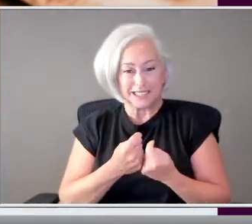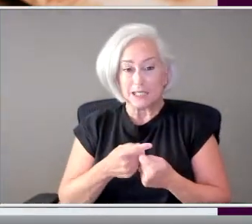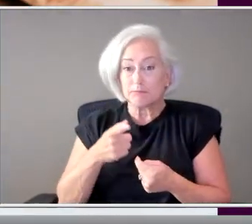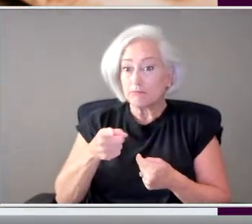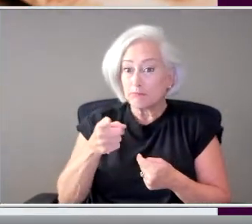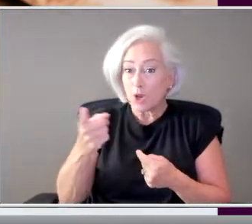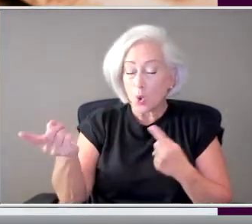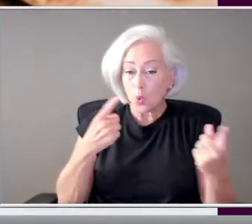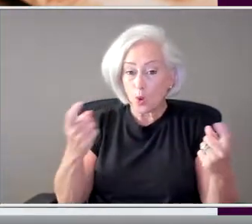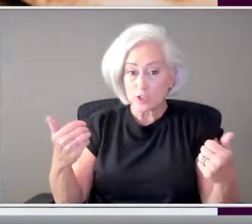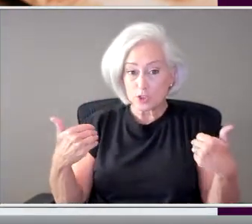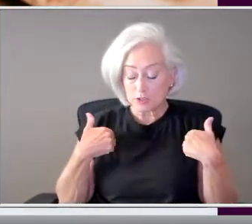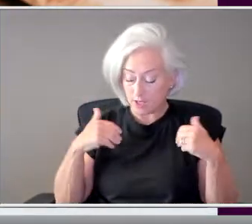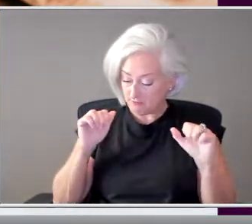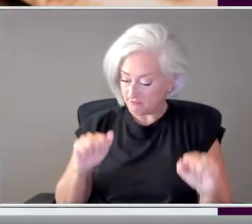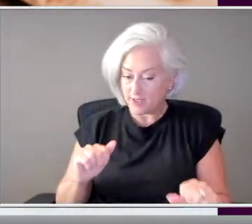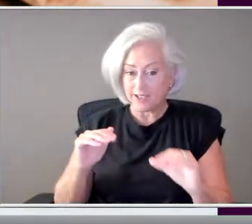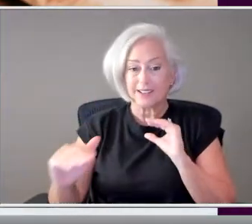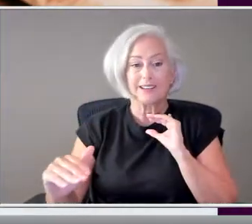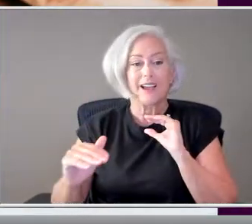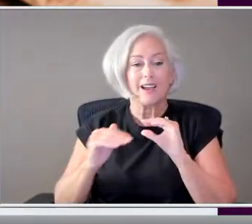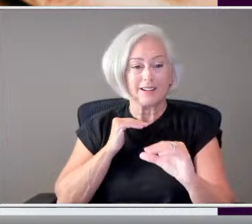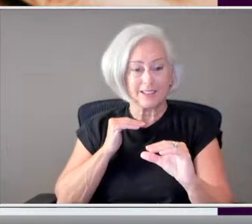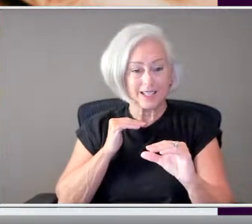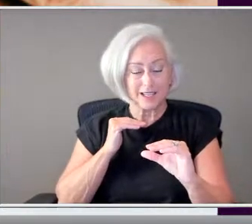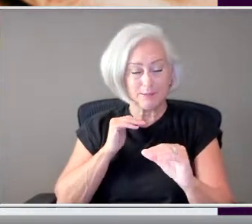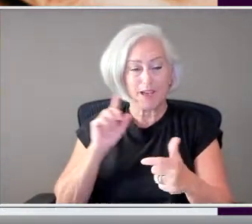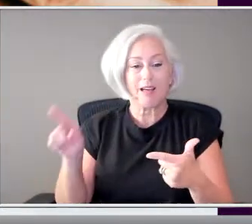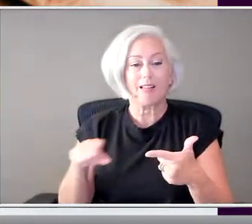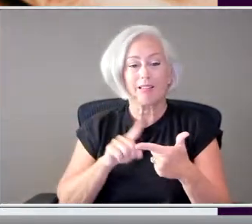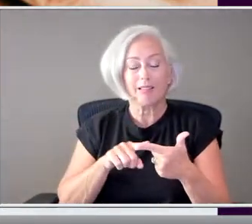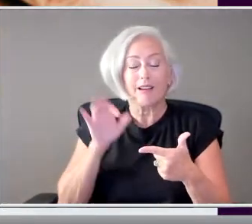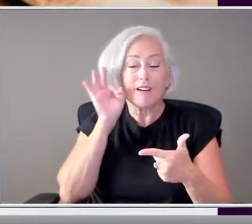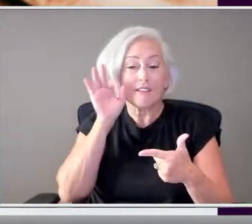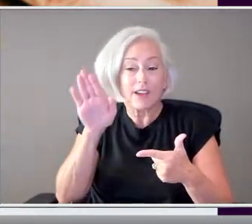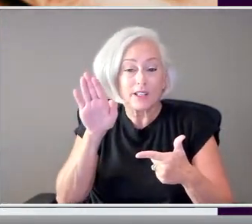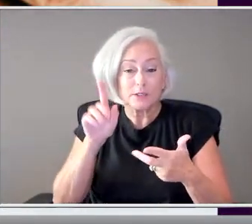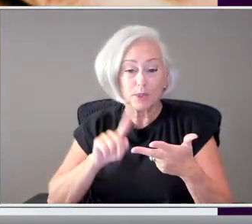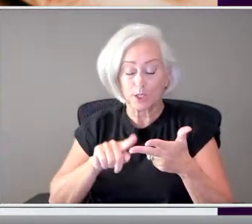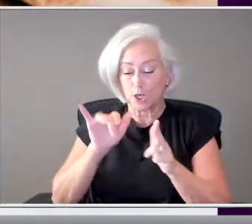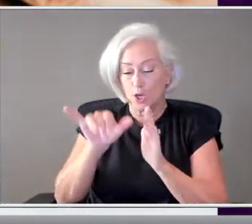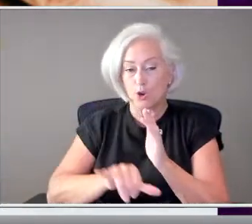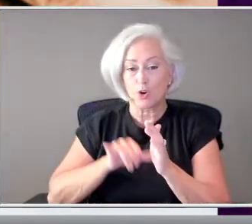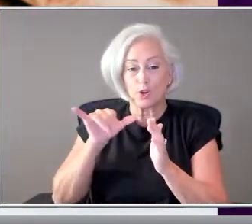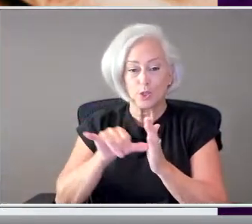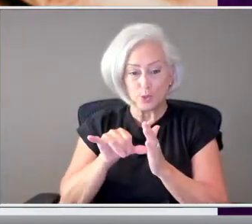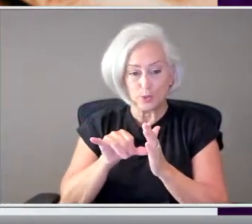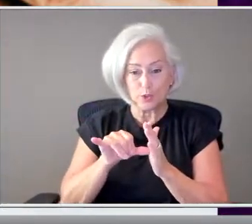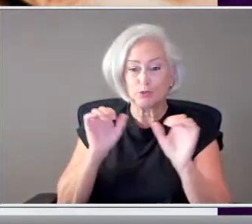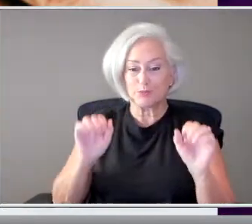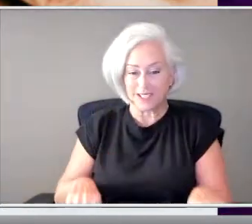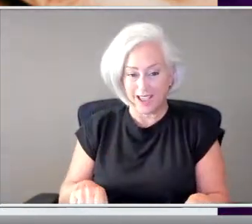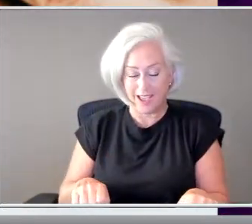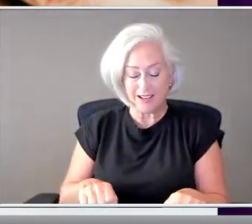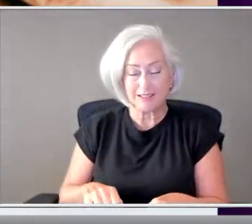question, you can send it to us 3 different ways: YouTube, Facebook, or the All Things Heart email. You will find different ways to connect with us, and the links